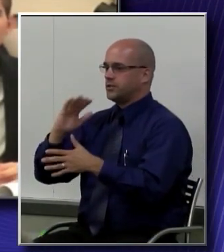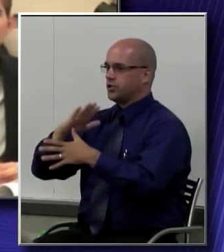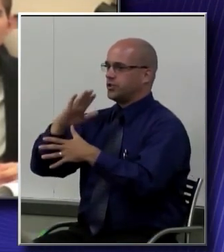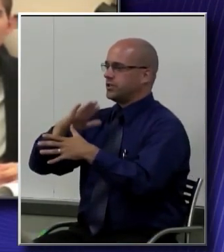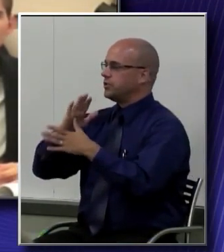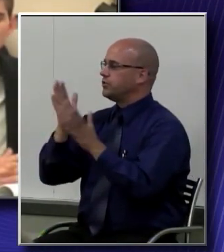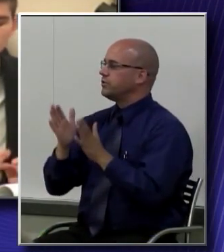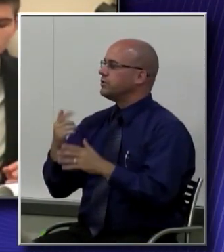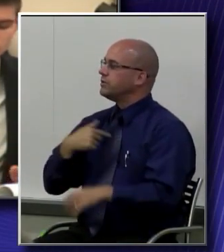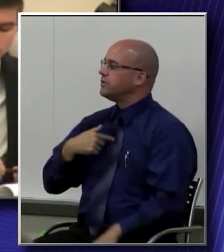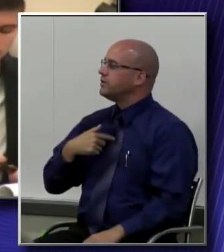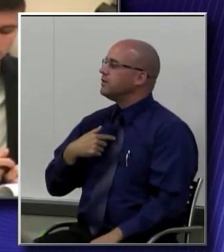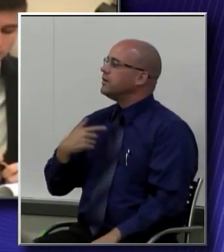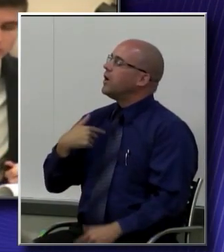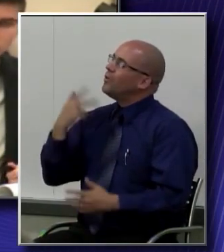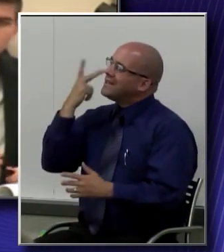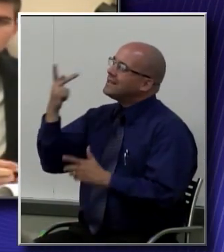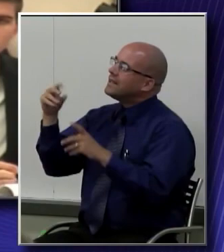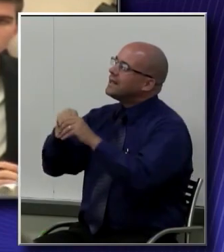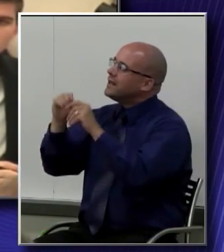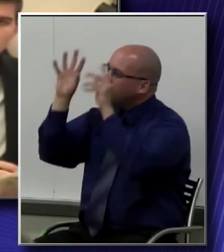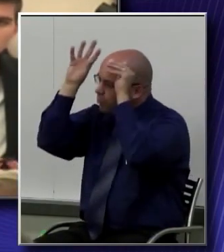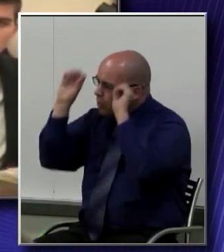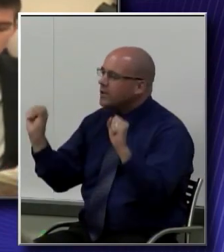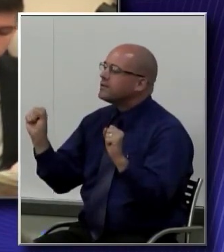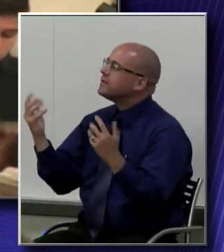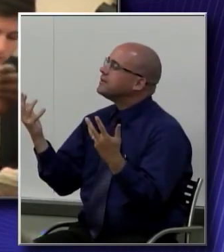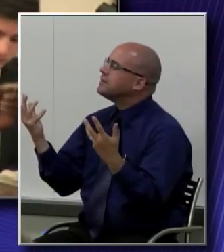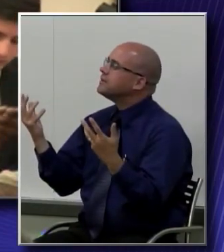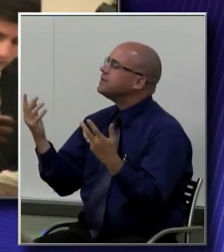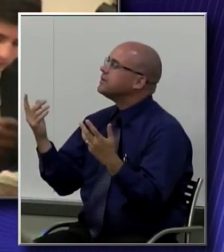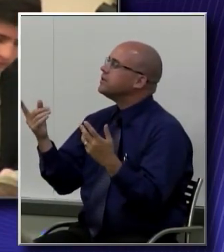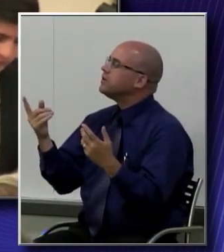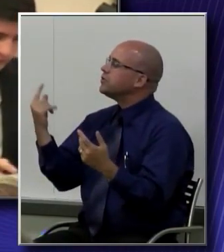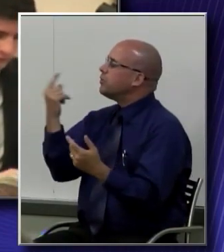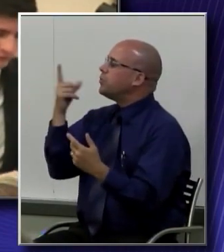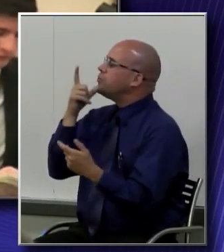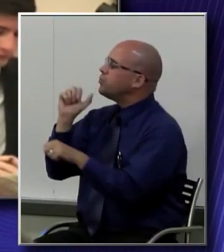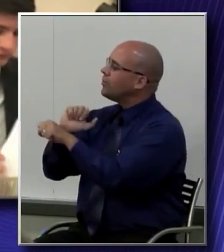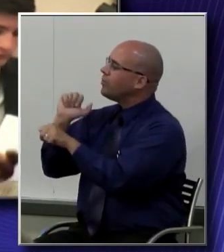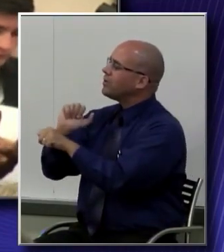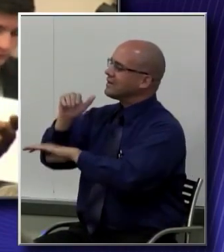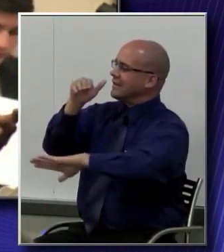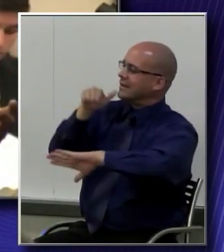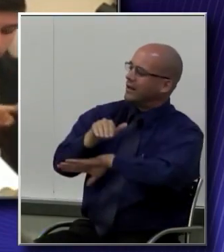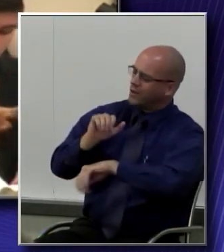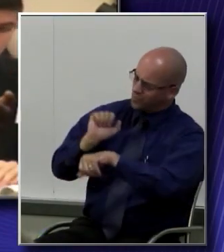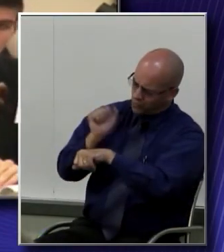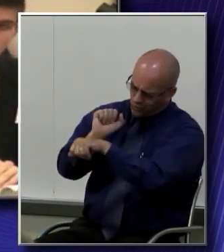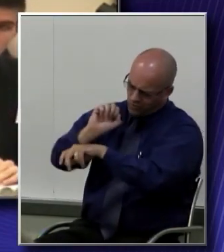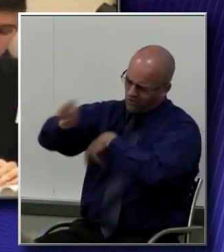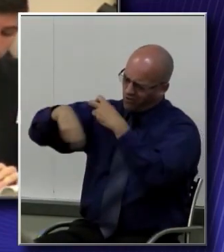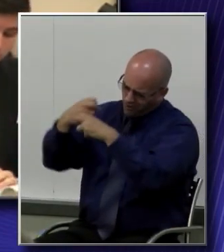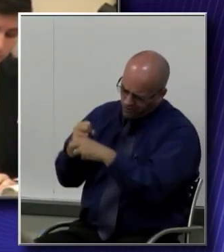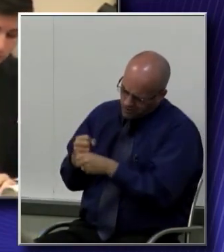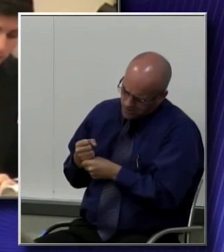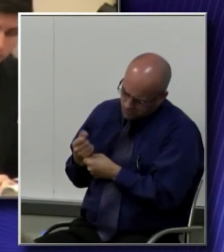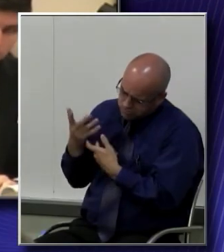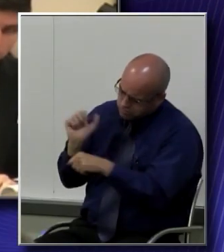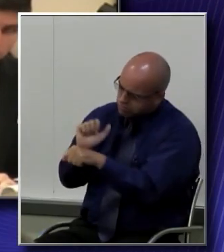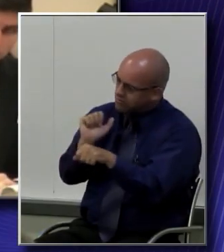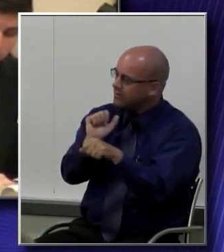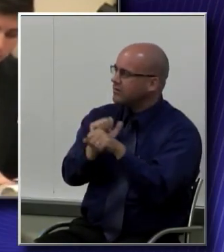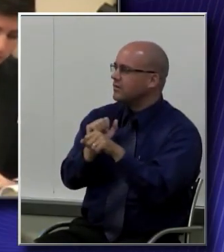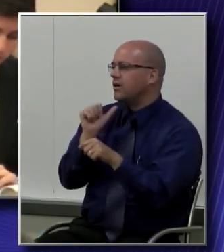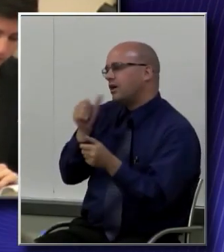What I would like to see in a president is someone who works tireless at night to not just sit there and let the Board